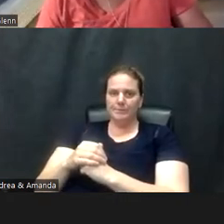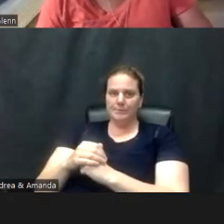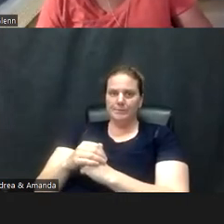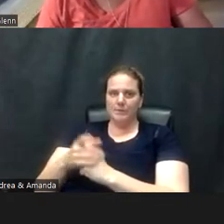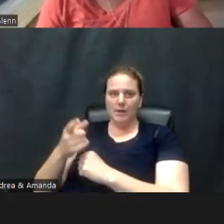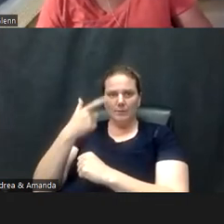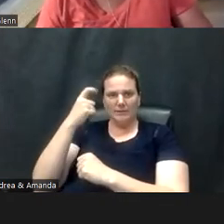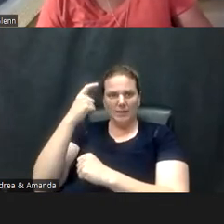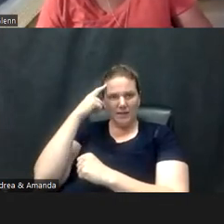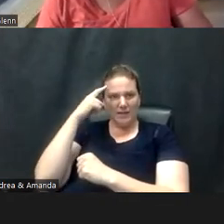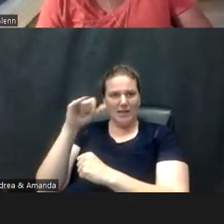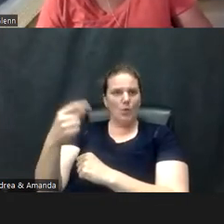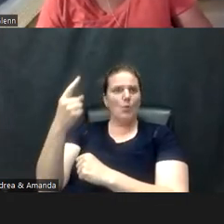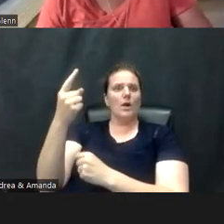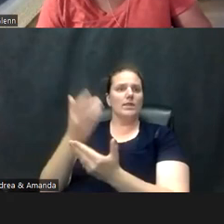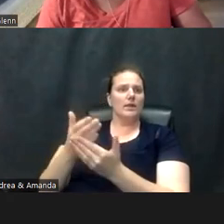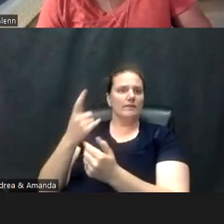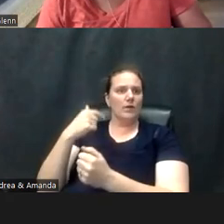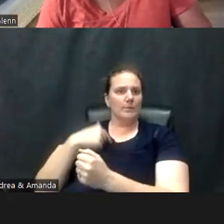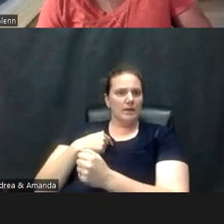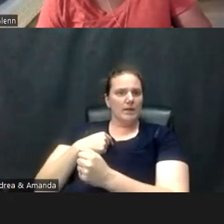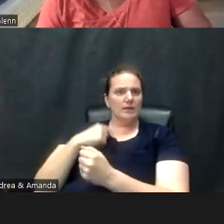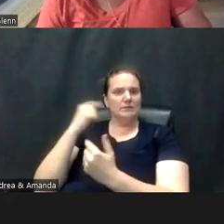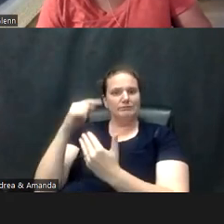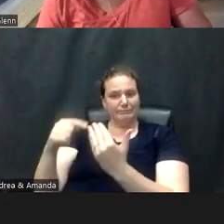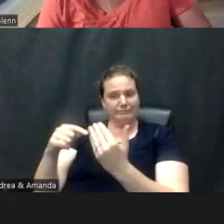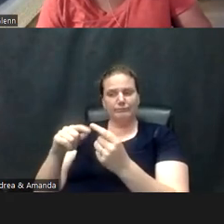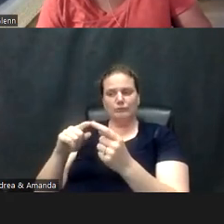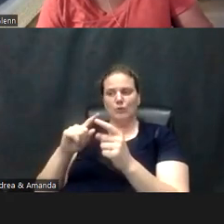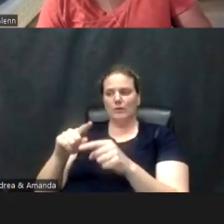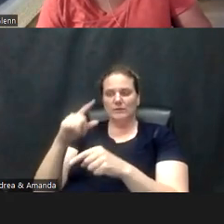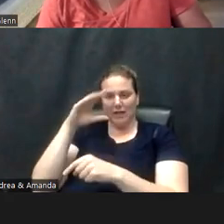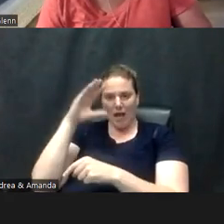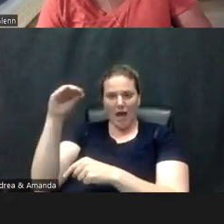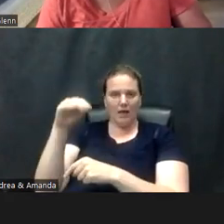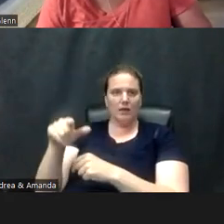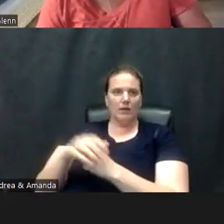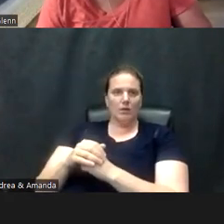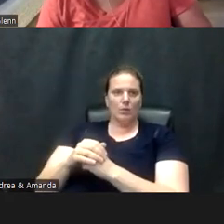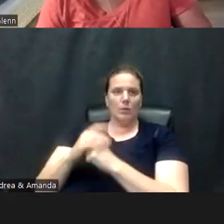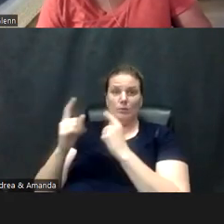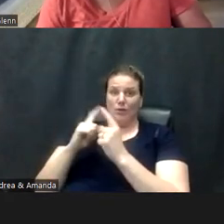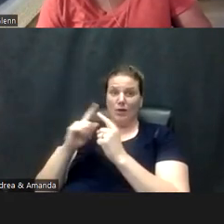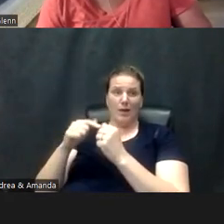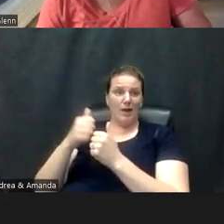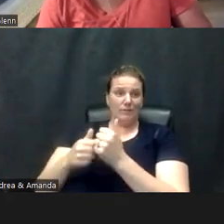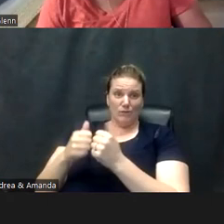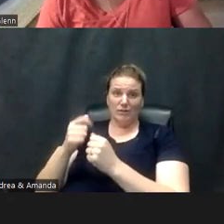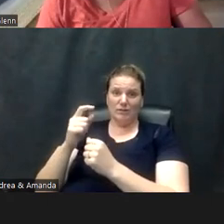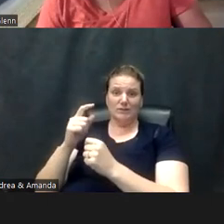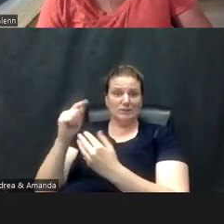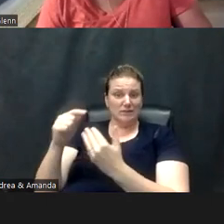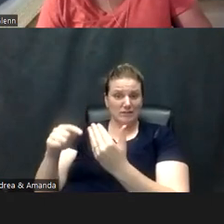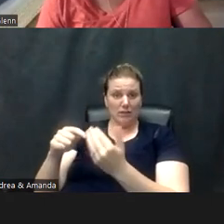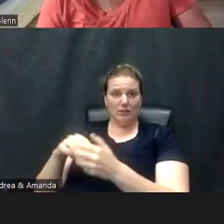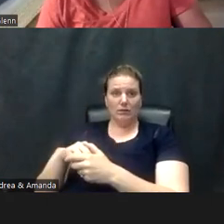Because I think one of the things for me is I'm a detail-oriented guy and we're going to be talking about every single detail of the new board.